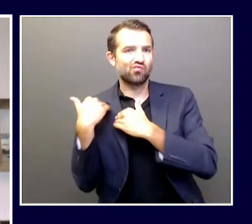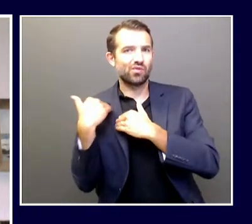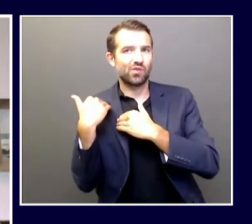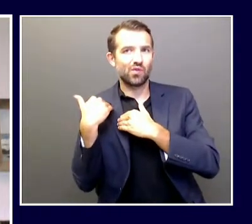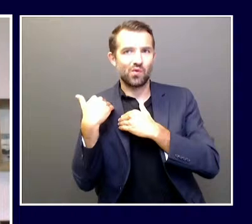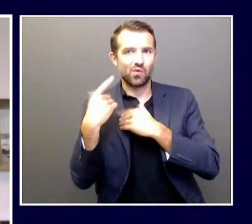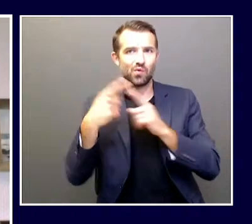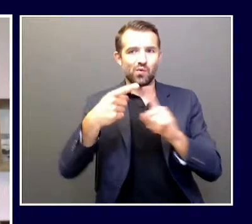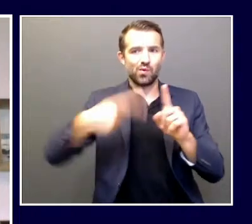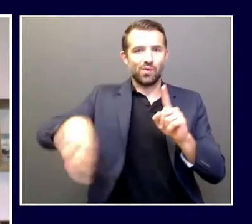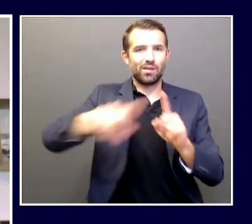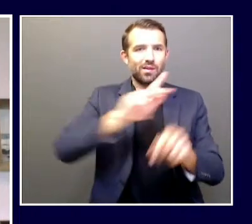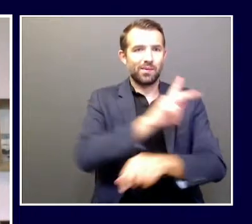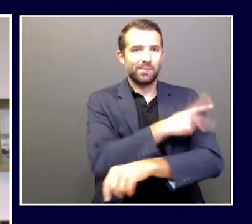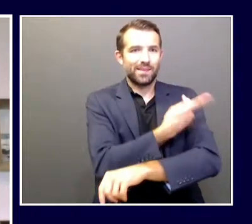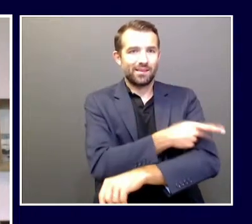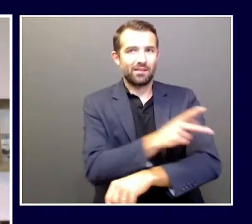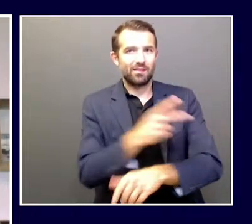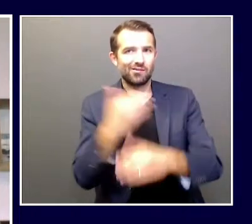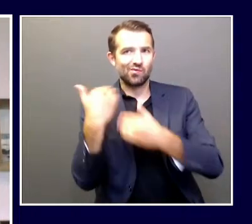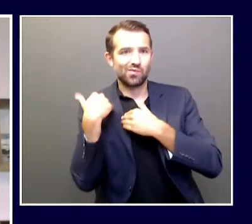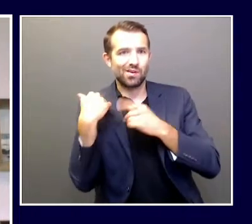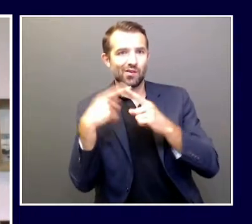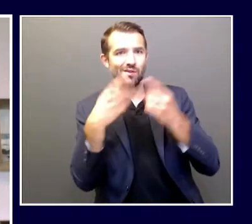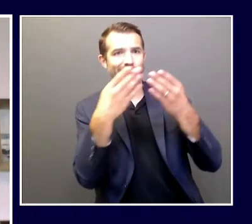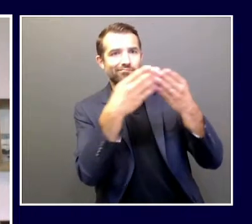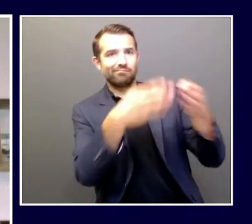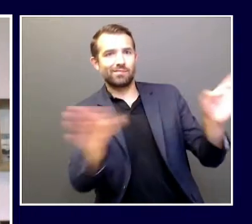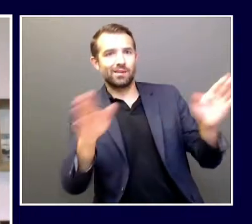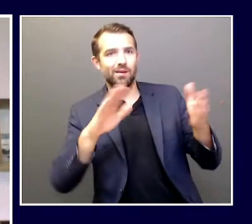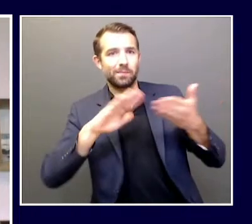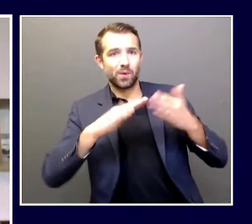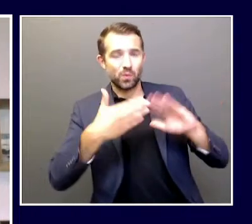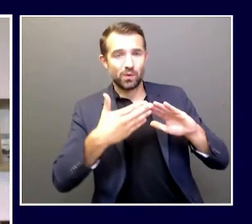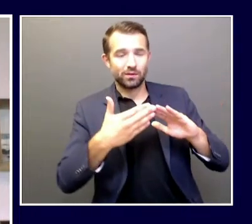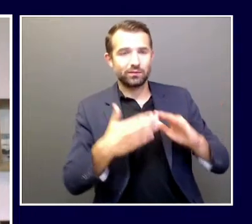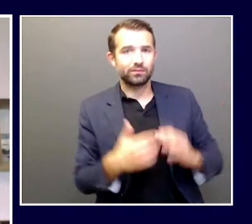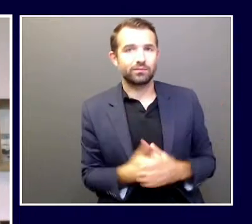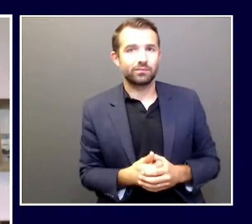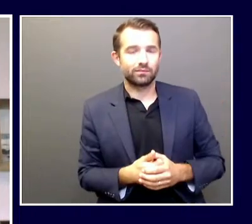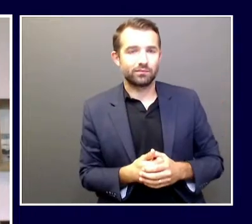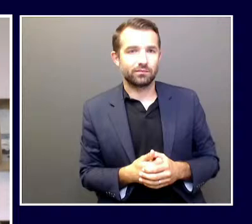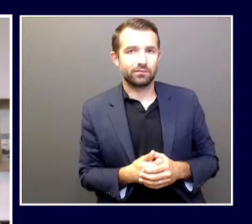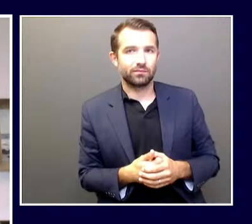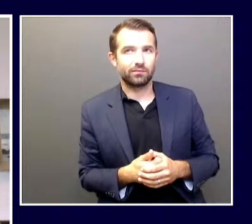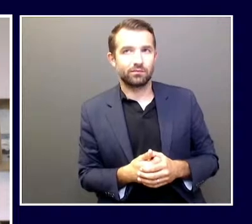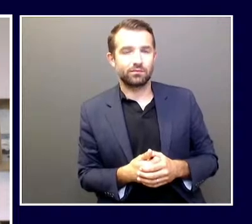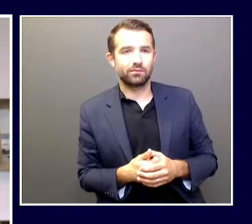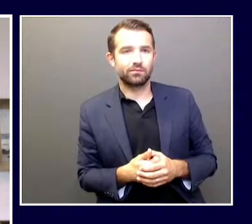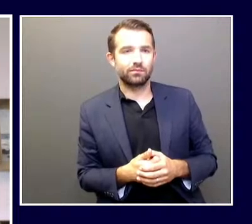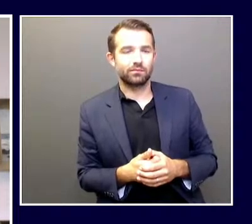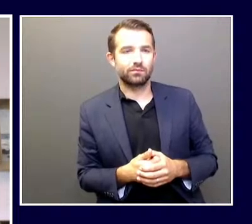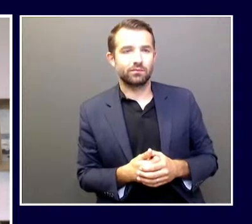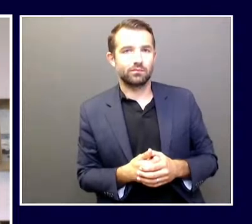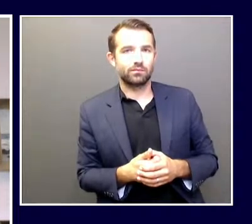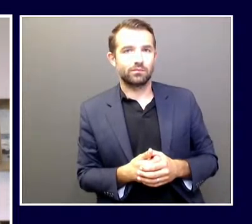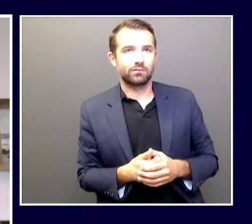the community in general to follow these certain recommendations? Because, like one of my